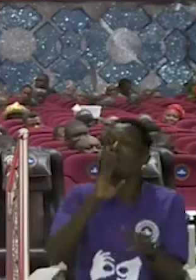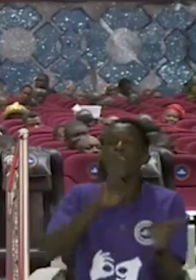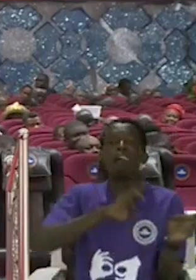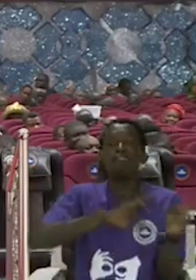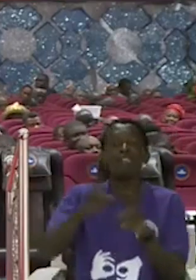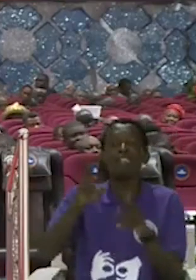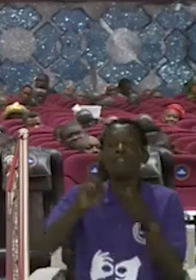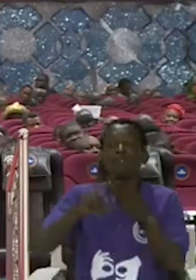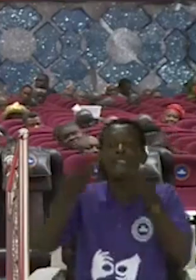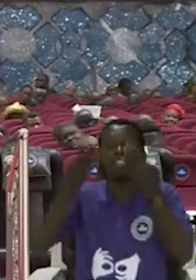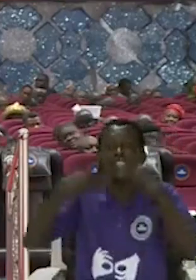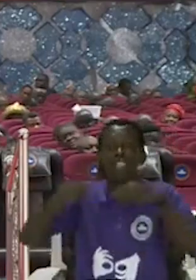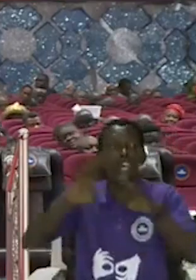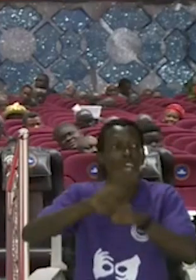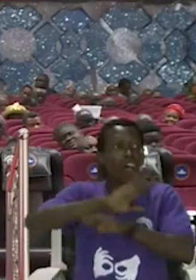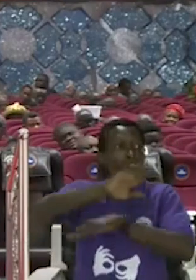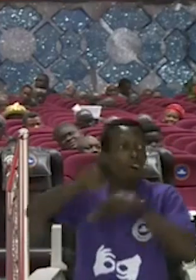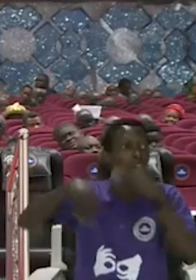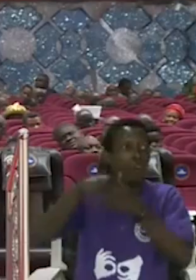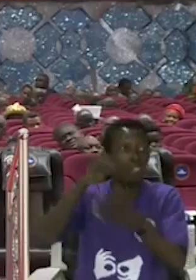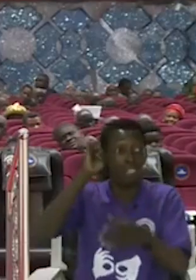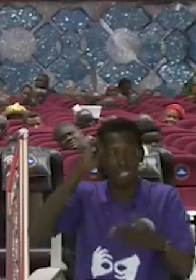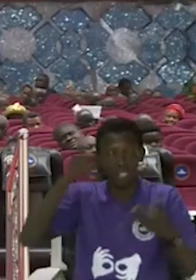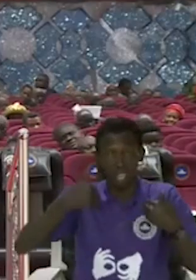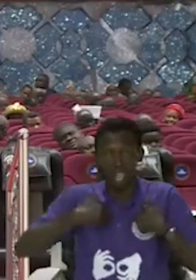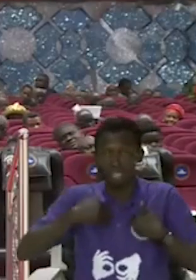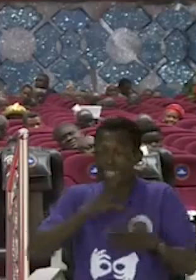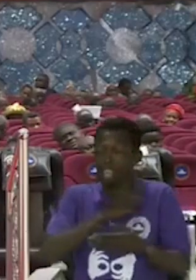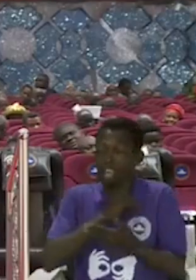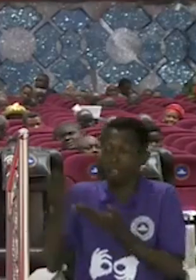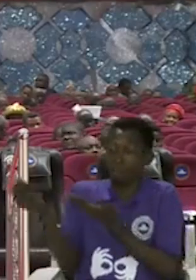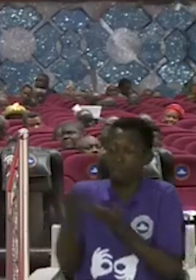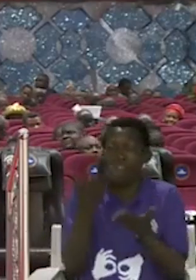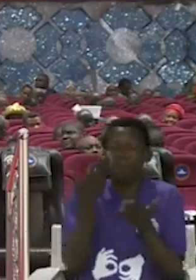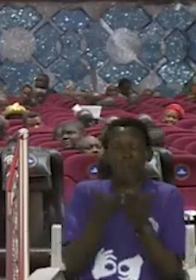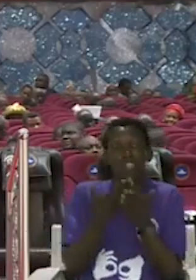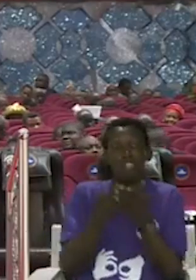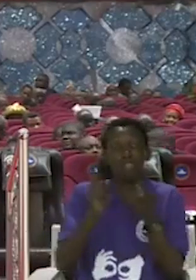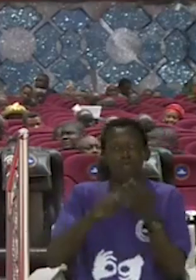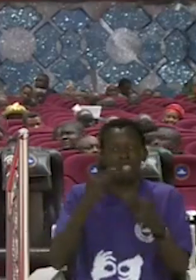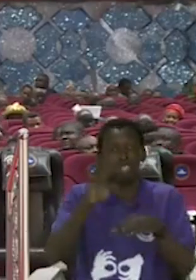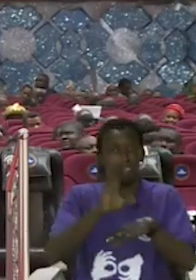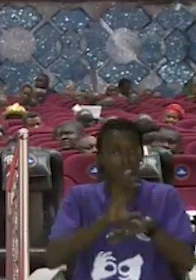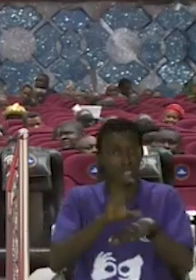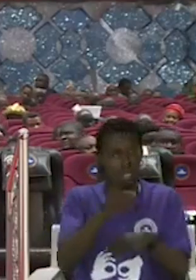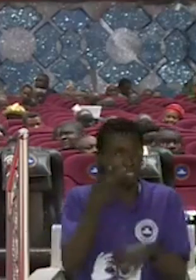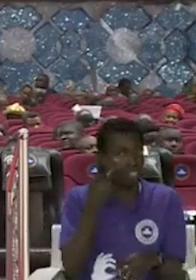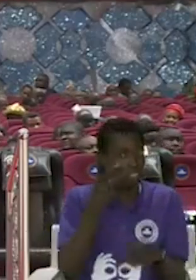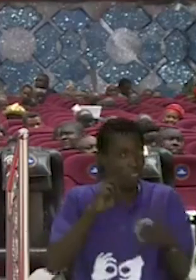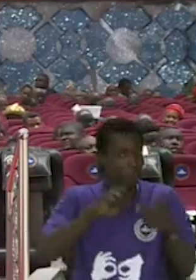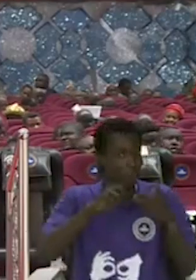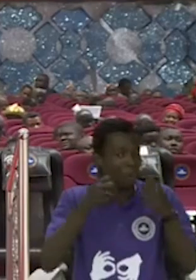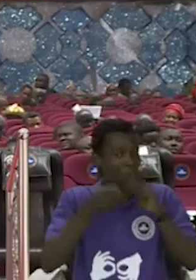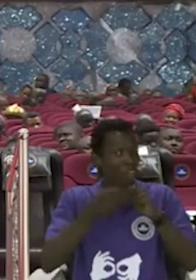he has and bring the money to the church. You know the kind of problem that will